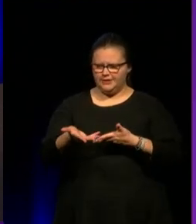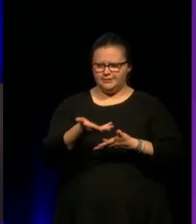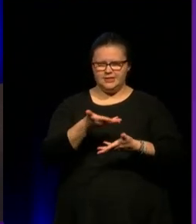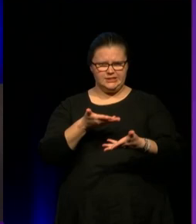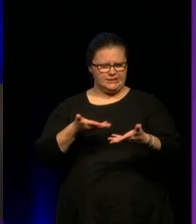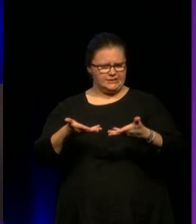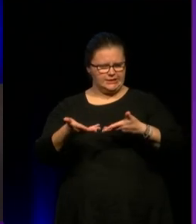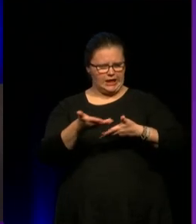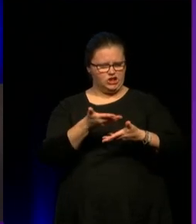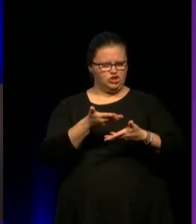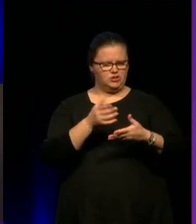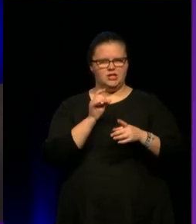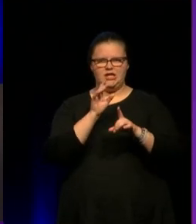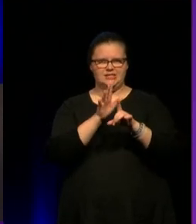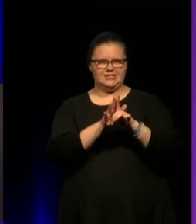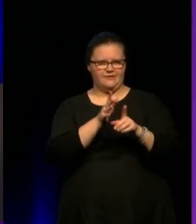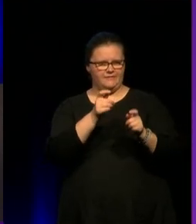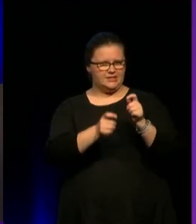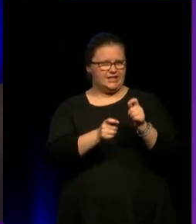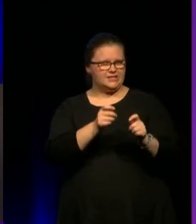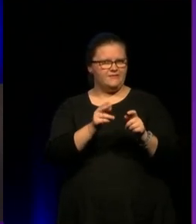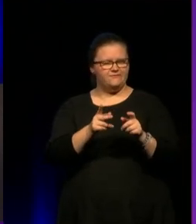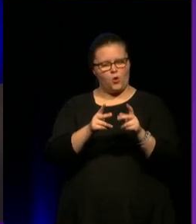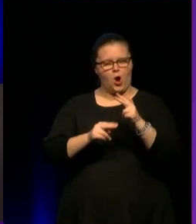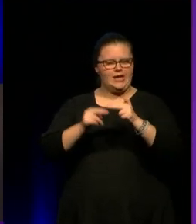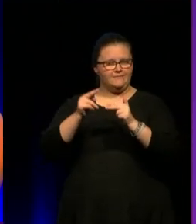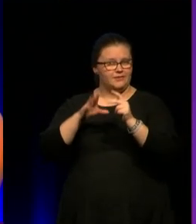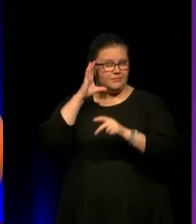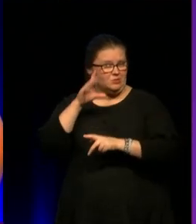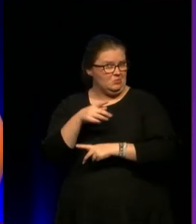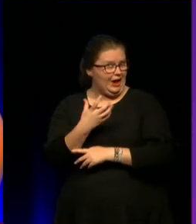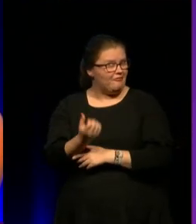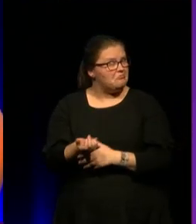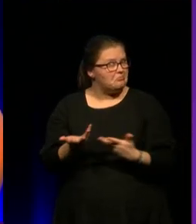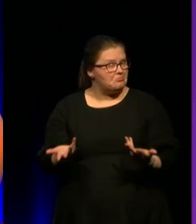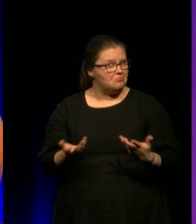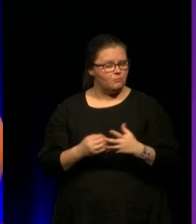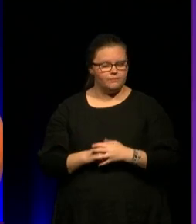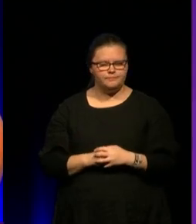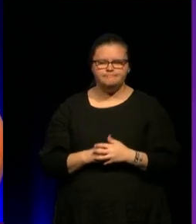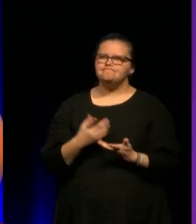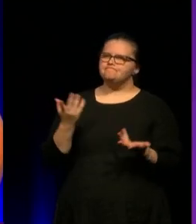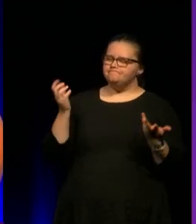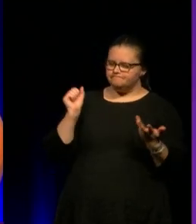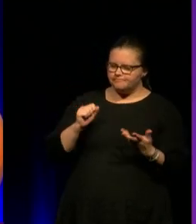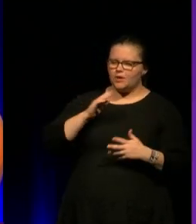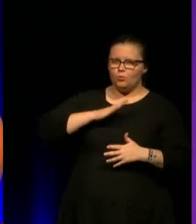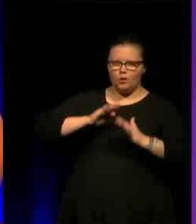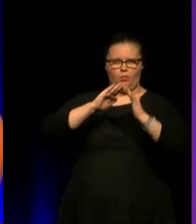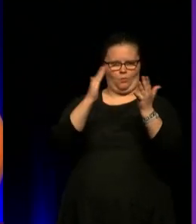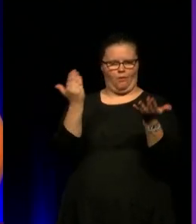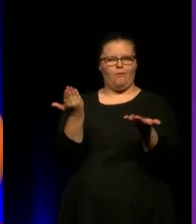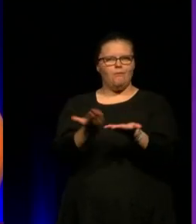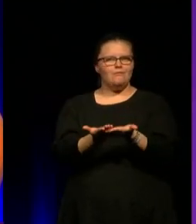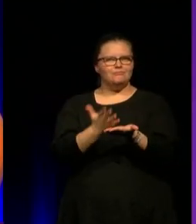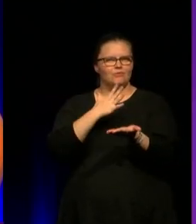self-test available to developing countries? Yeah, we want to see the product scale around the world, including to